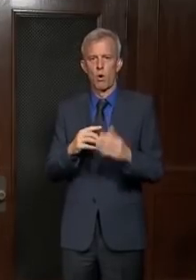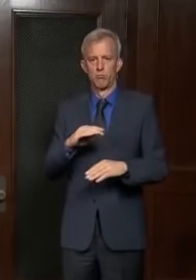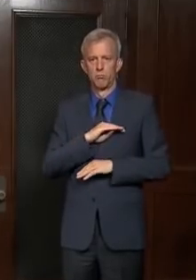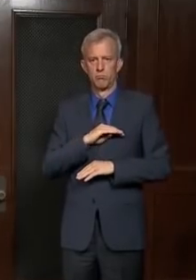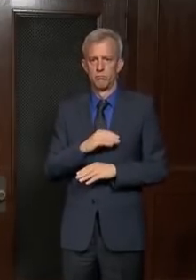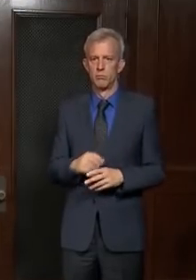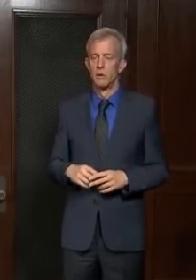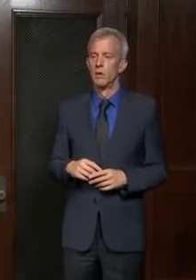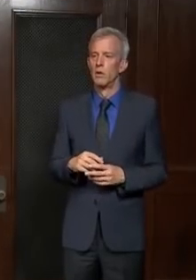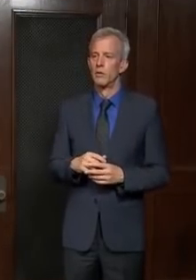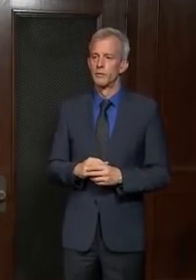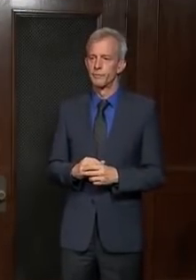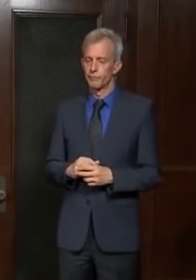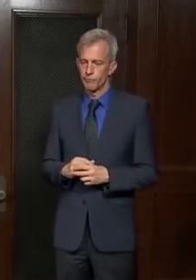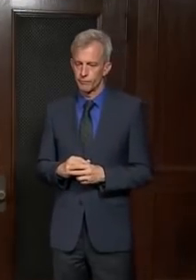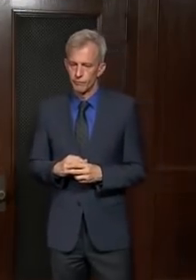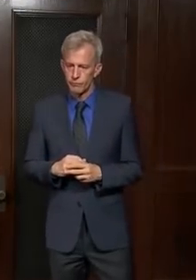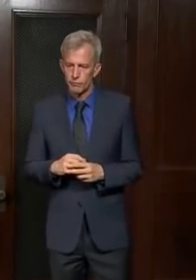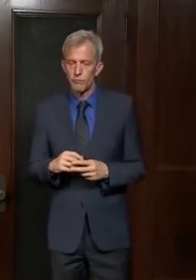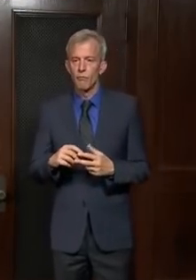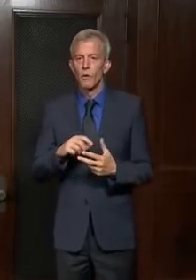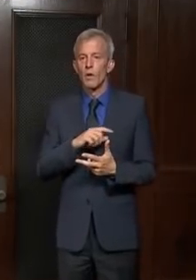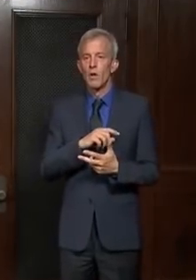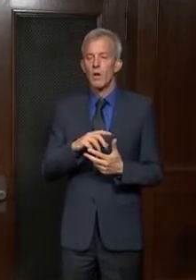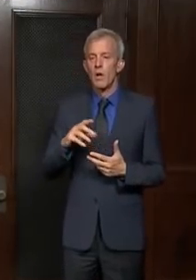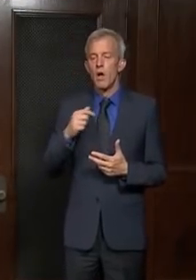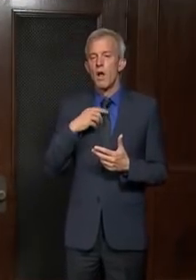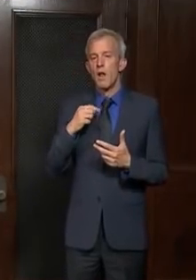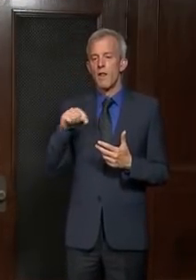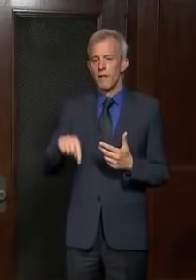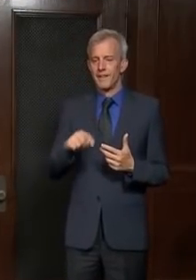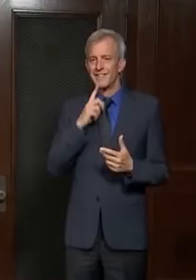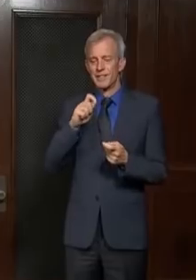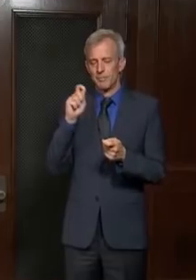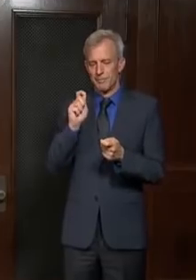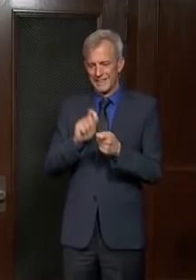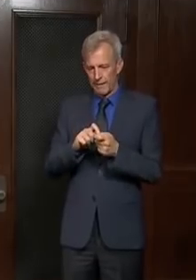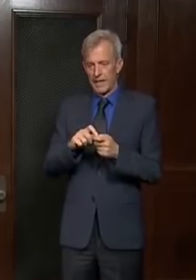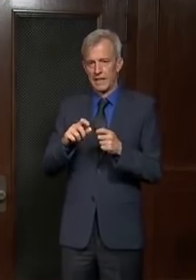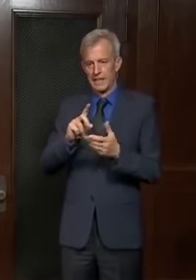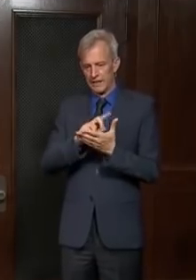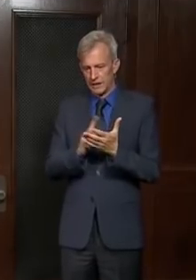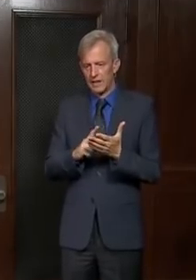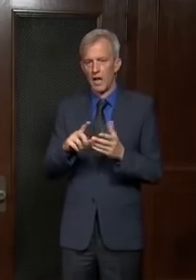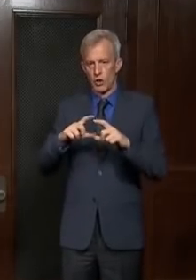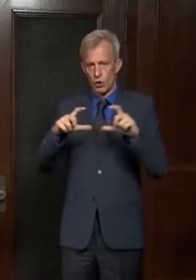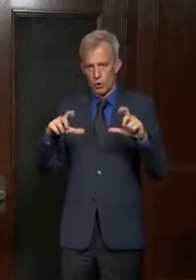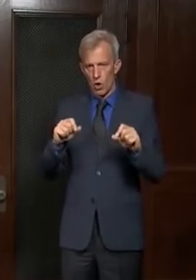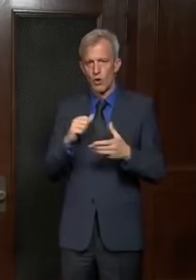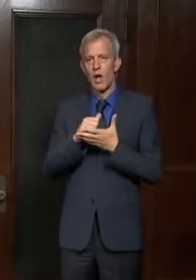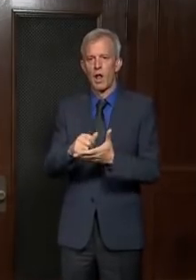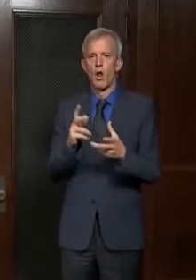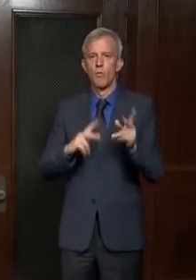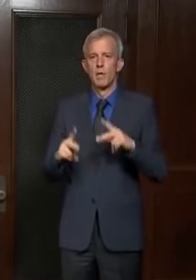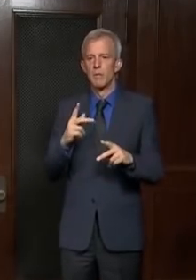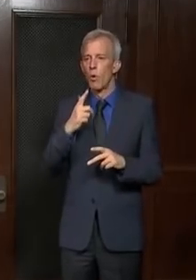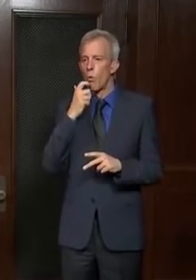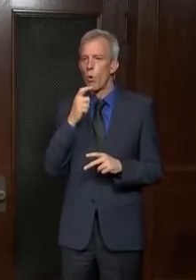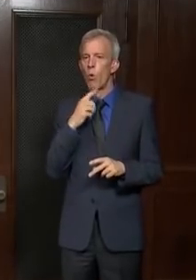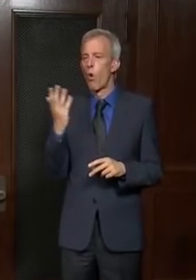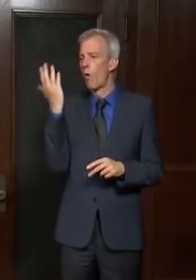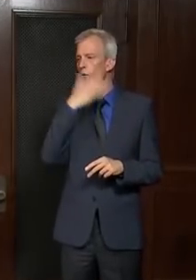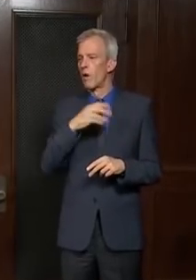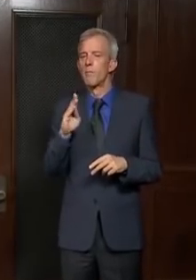for America, and MasterCard City Possible Network specifically designed the Angelino Card to help Angelinos that are overlooked by other federal